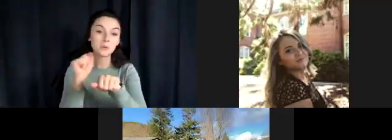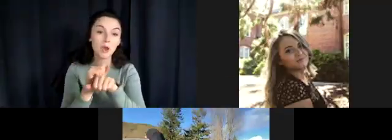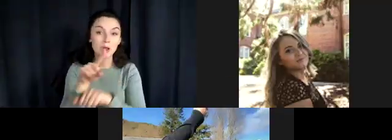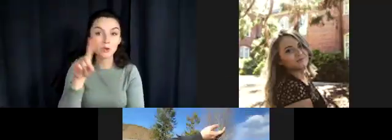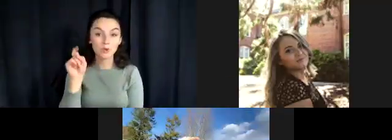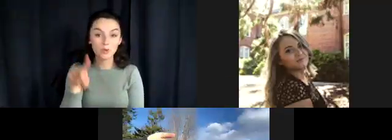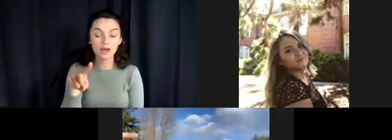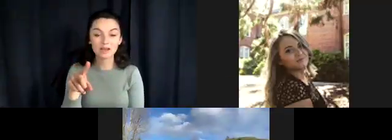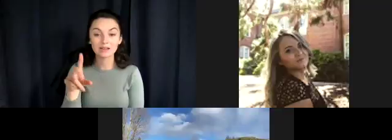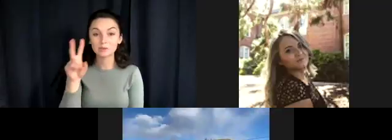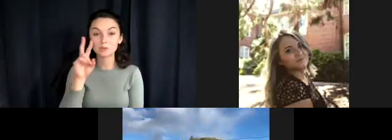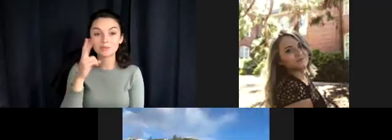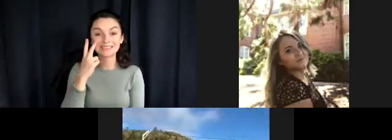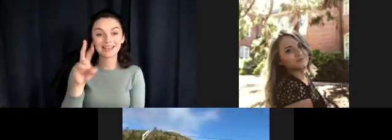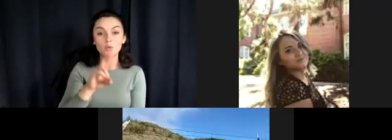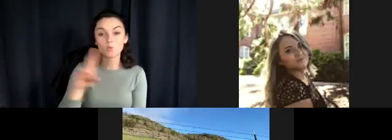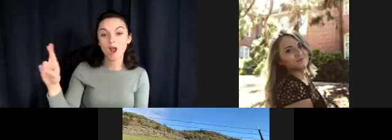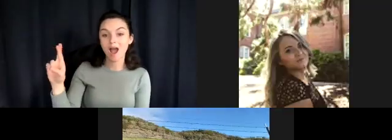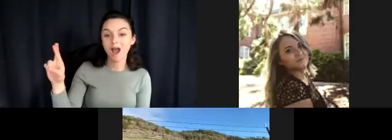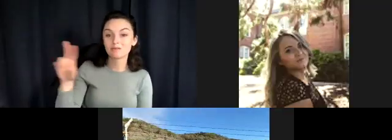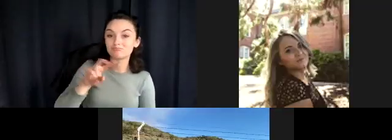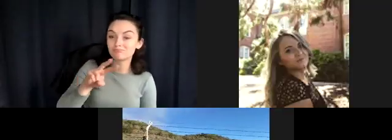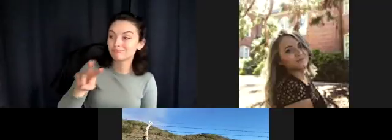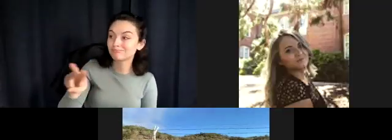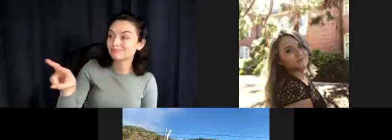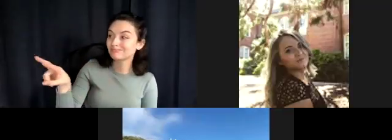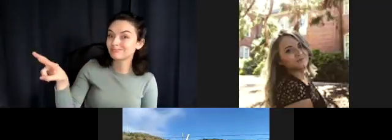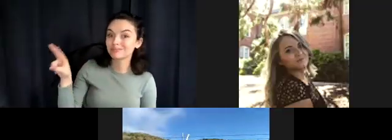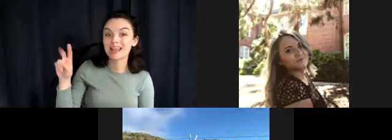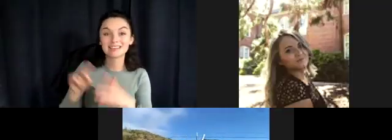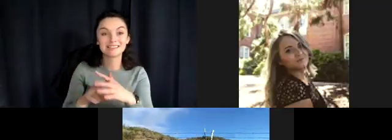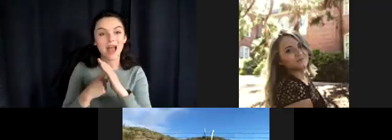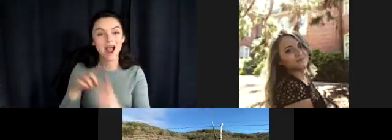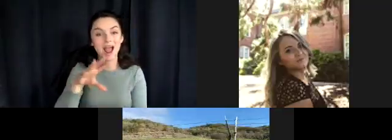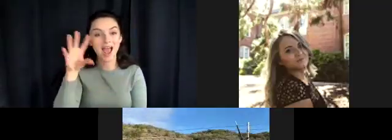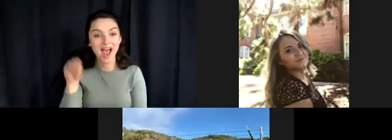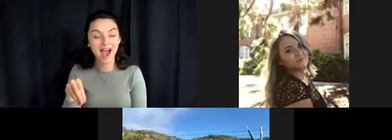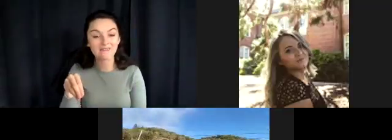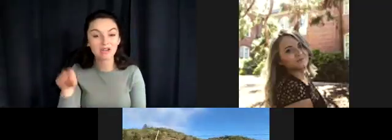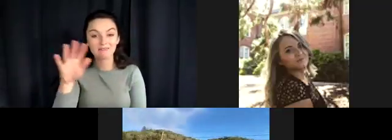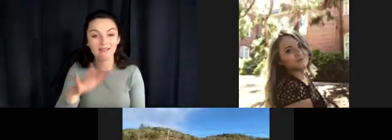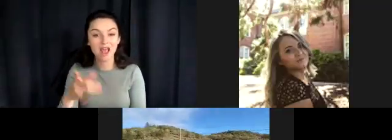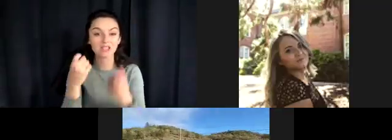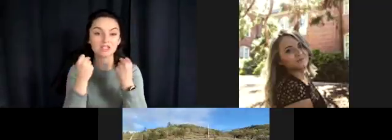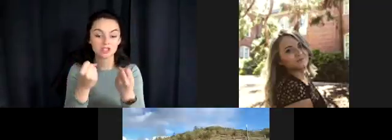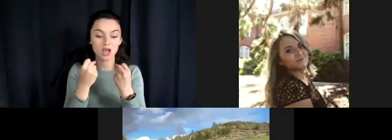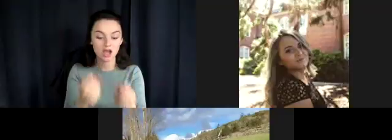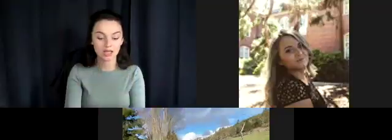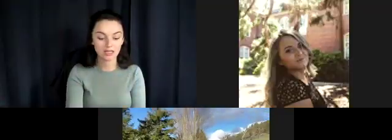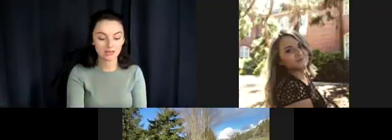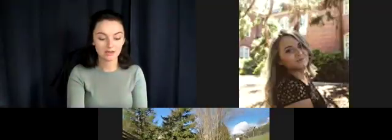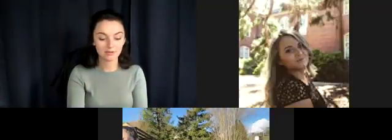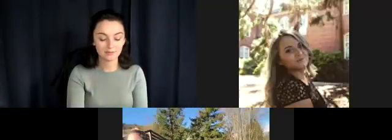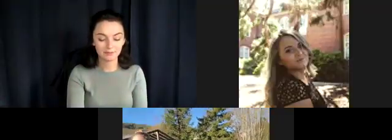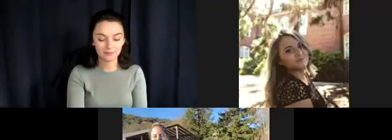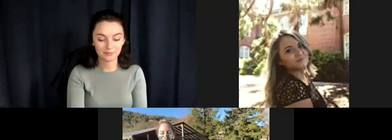To our right is the beginning of our Africa section of our drive-through. Here at Wildlife Safari, we have